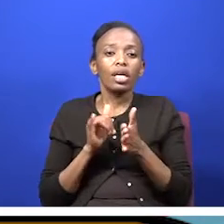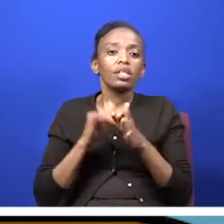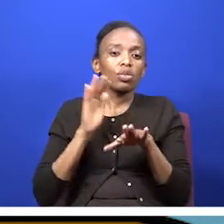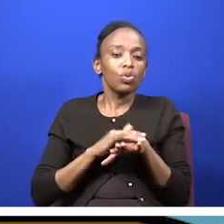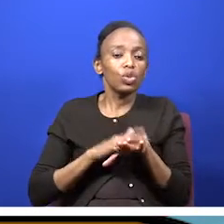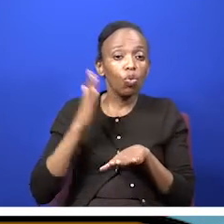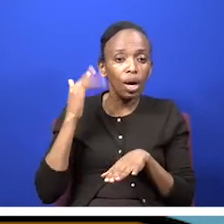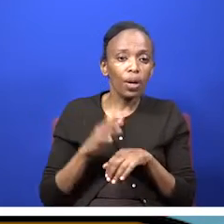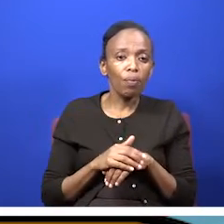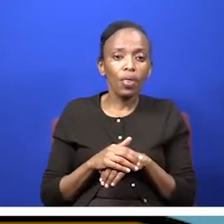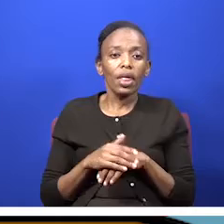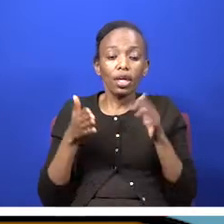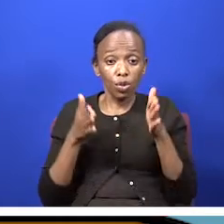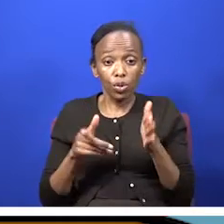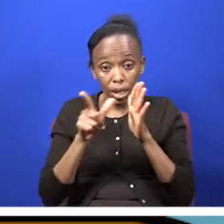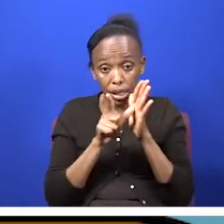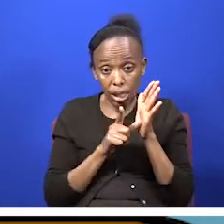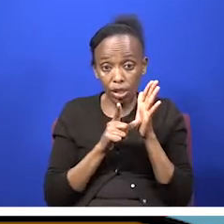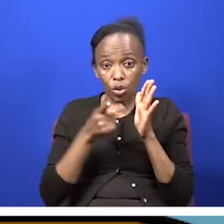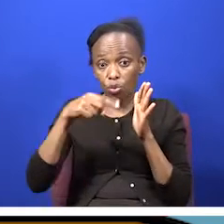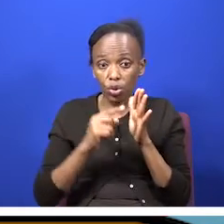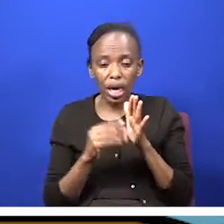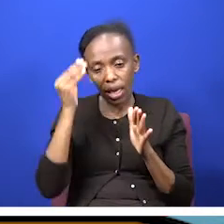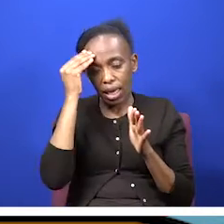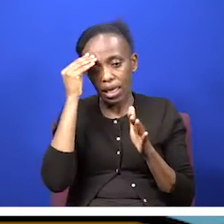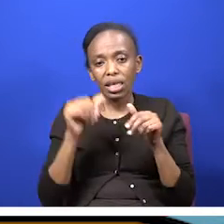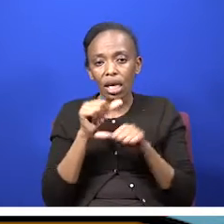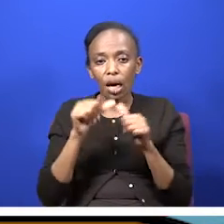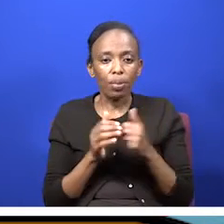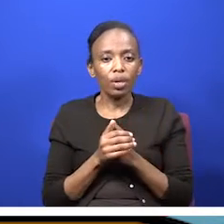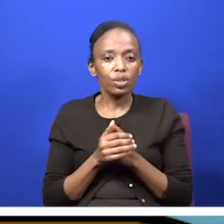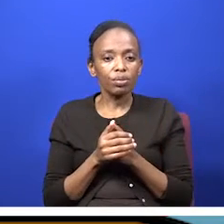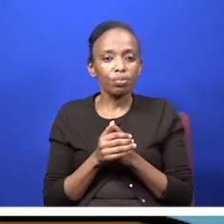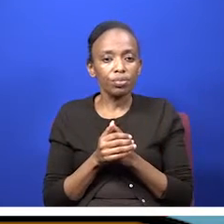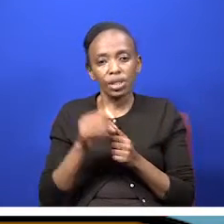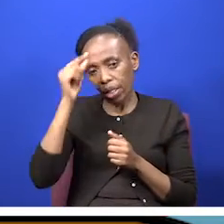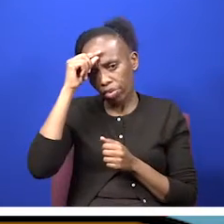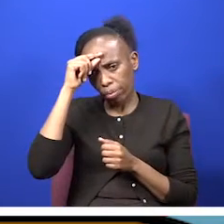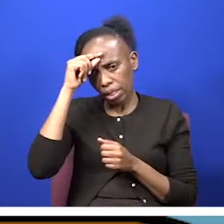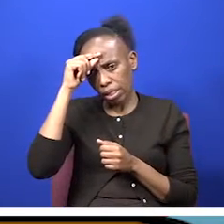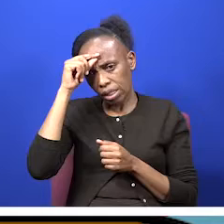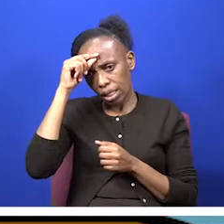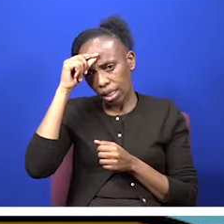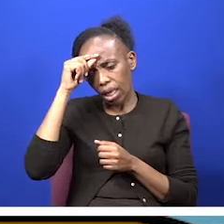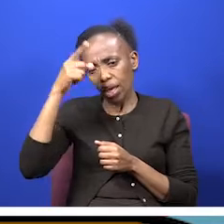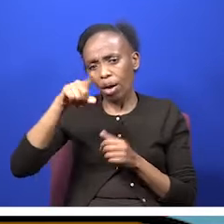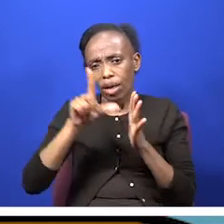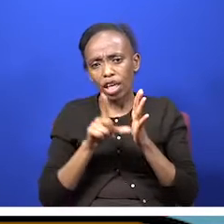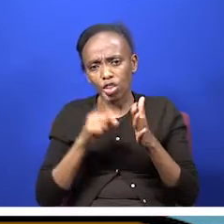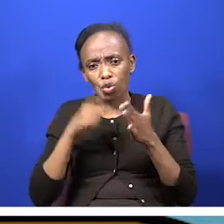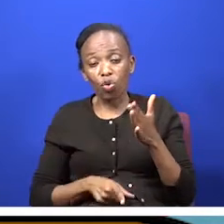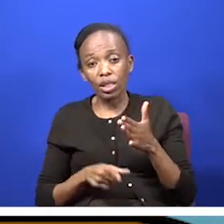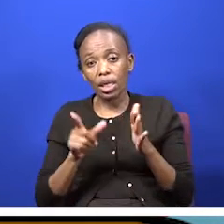Oh, yeah. That's very good because in today's lesson, we are learning about government. Mm-hmm. And what